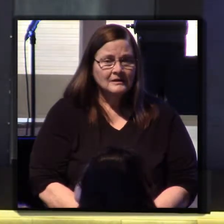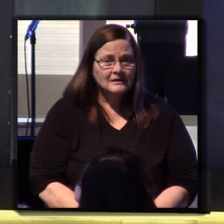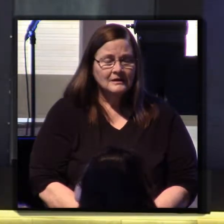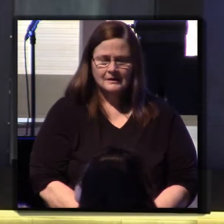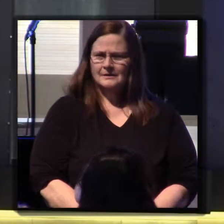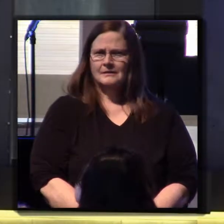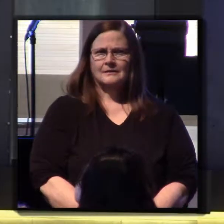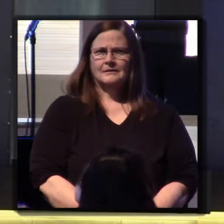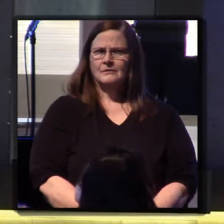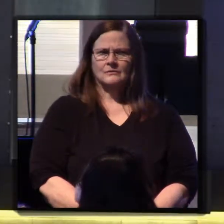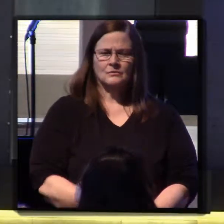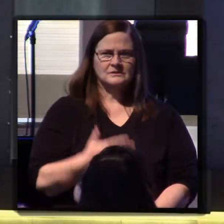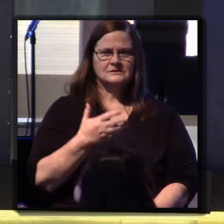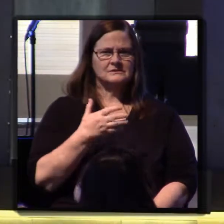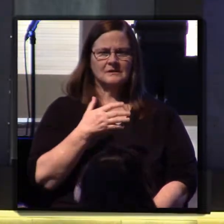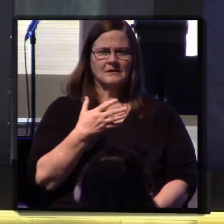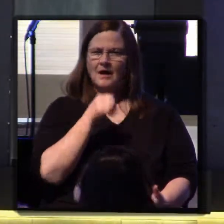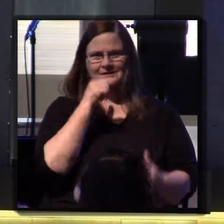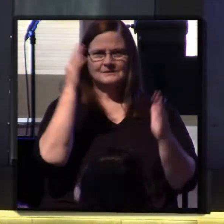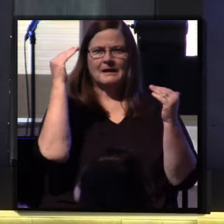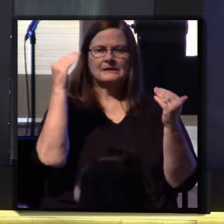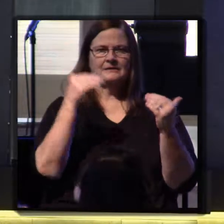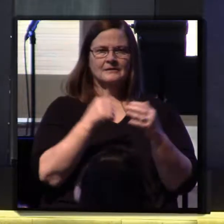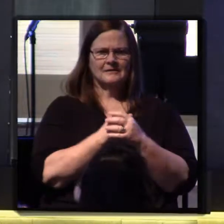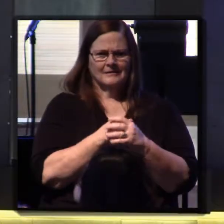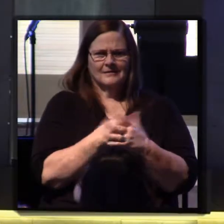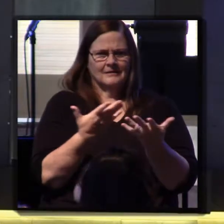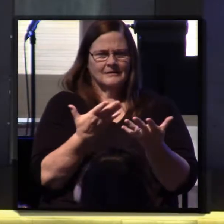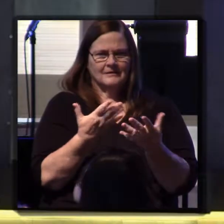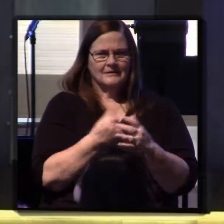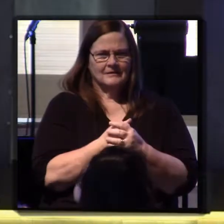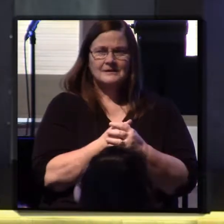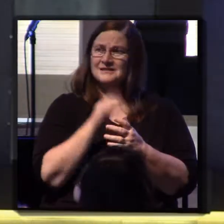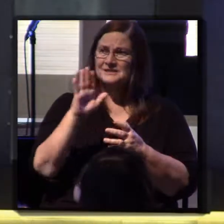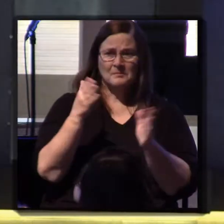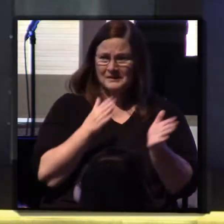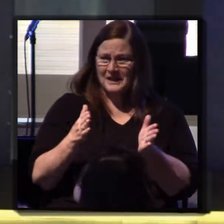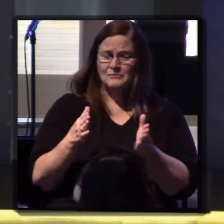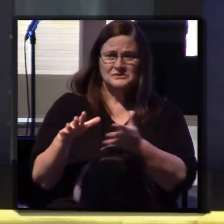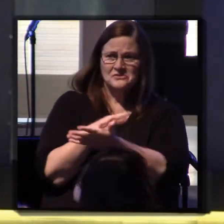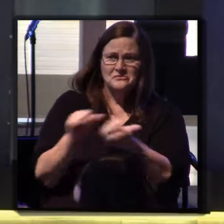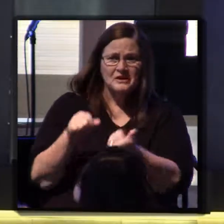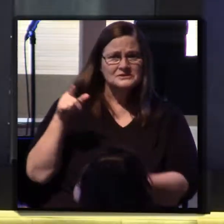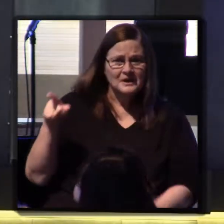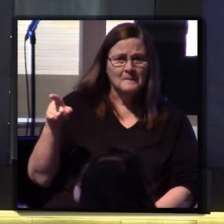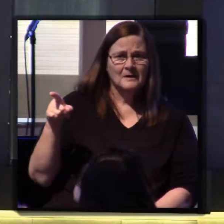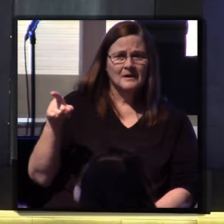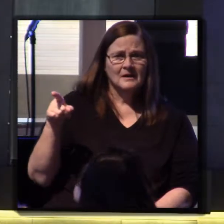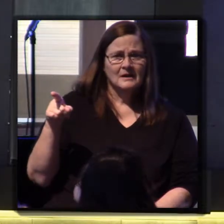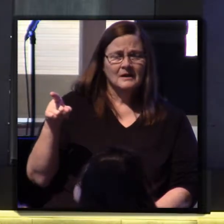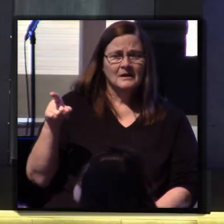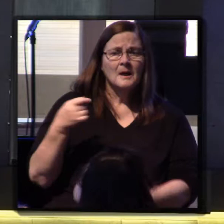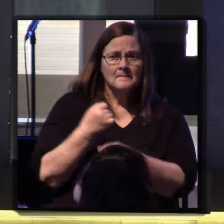And his plan was to what? It was outrageous. It was unexpected. It was